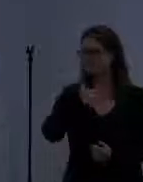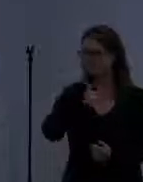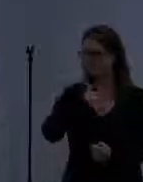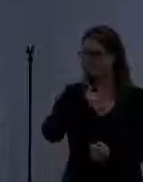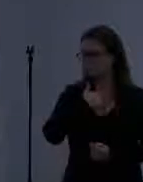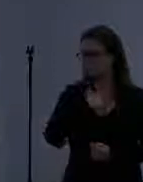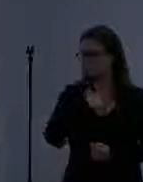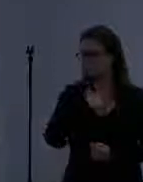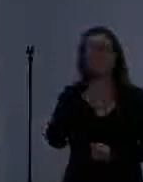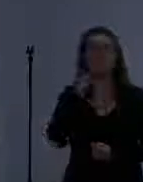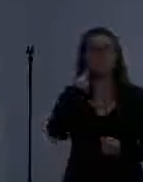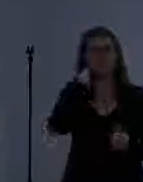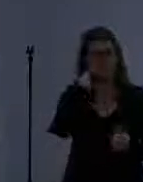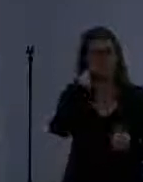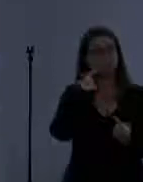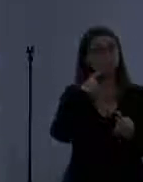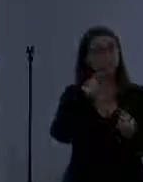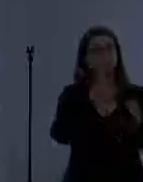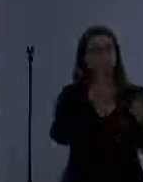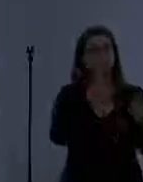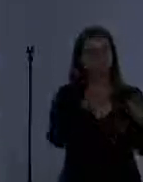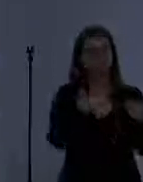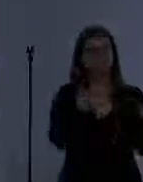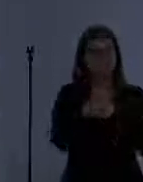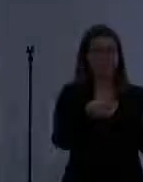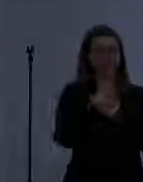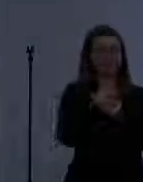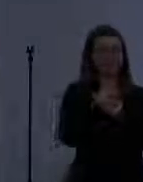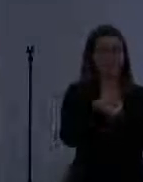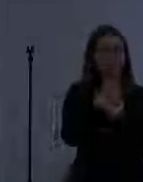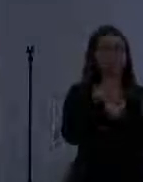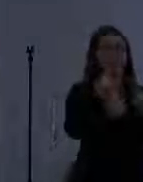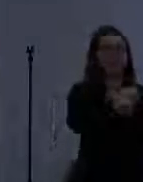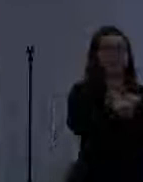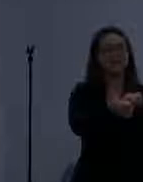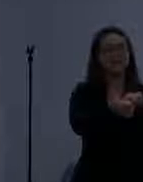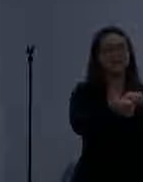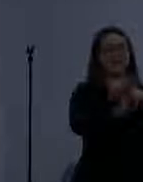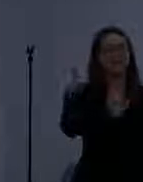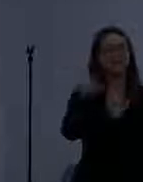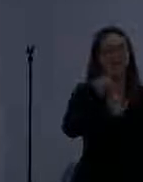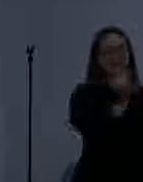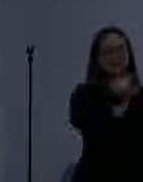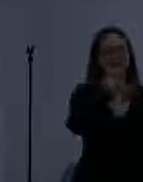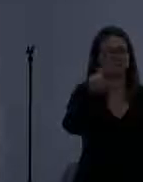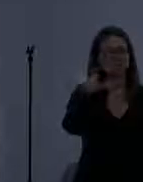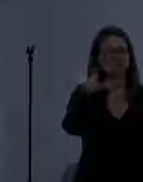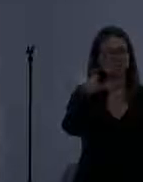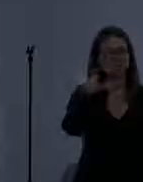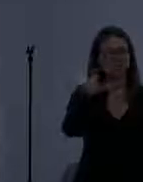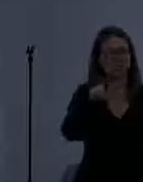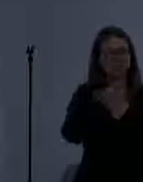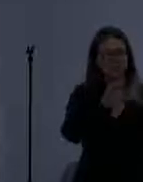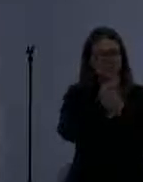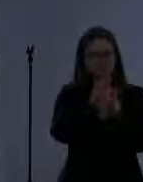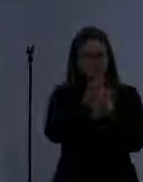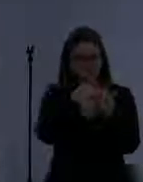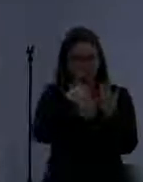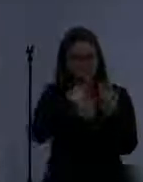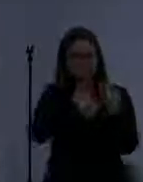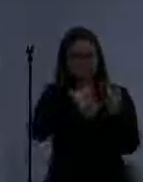seen before is providers sending out email without BCCing to a whole number of clients that they might